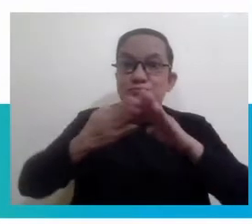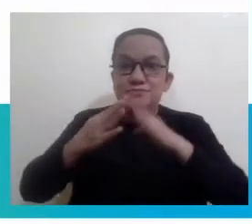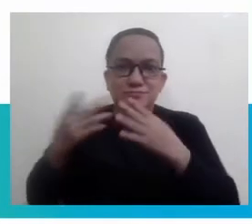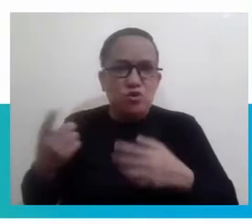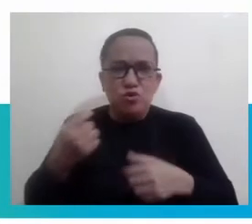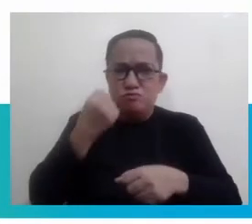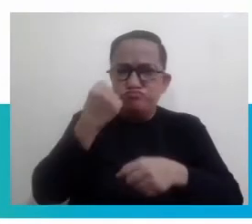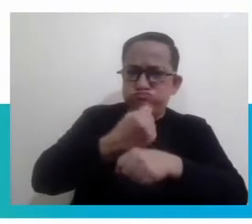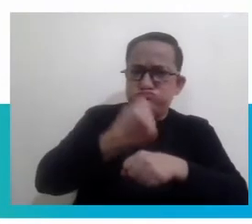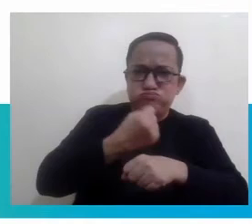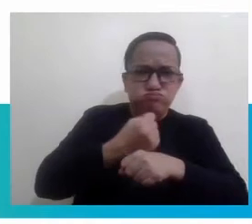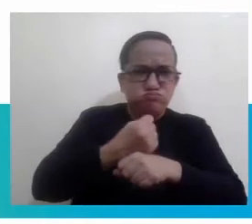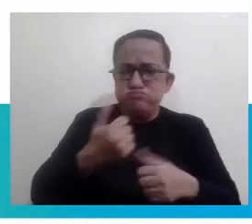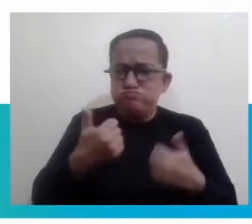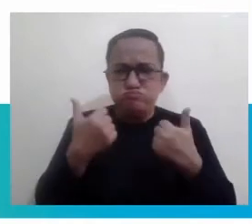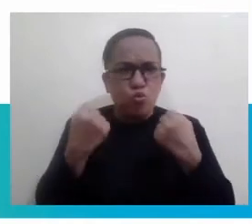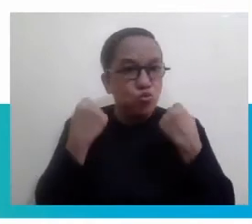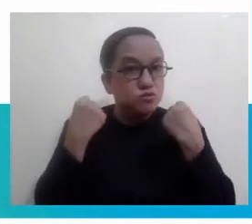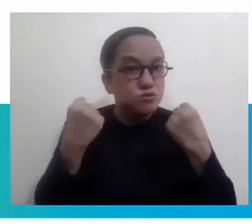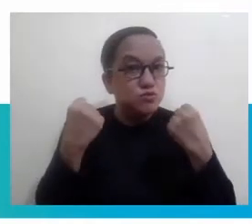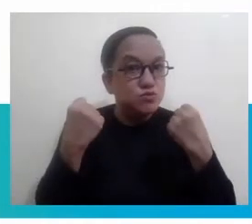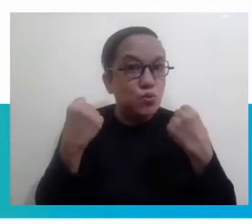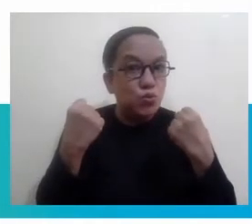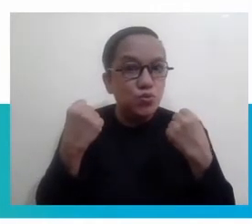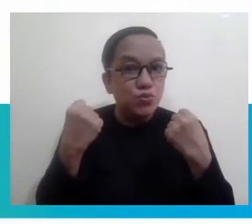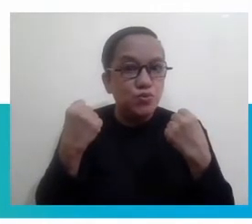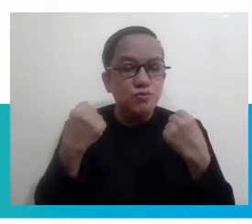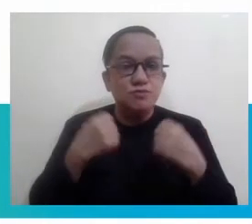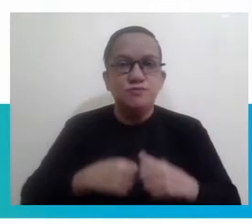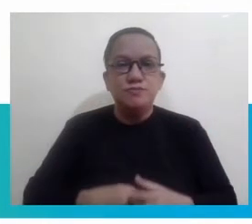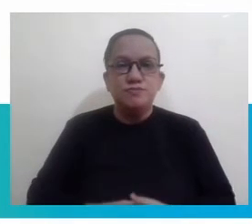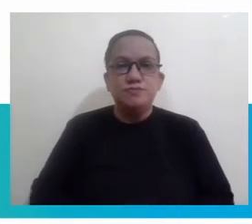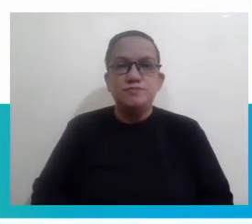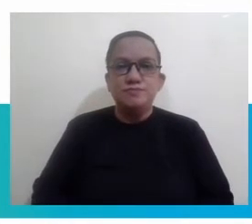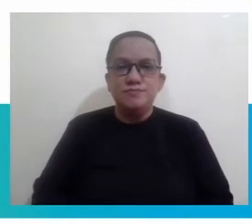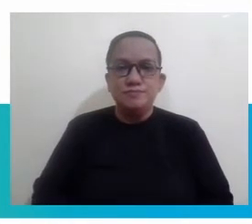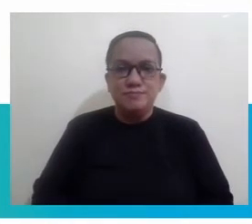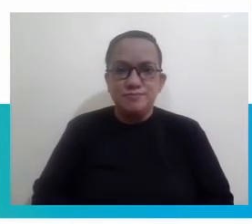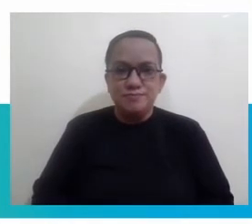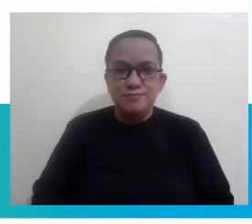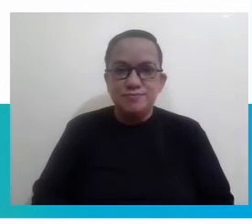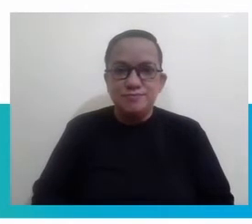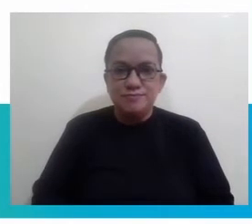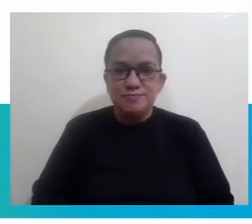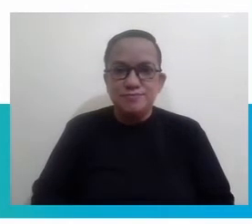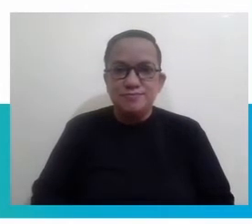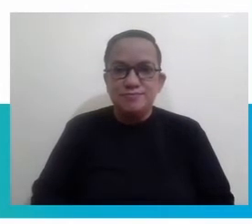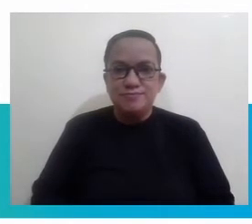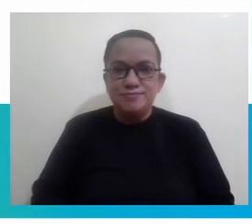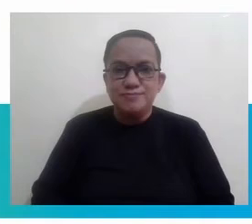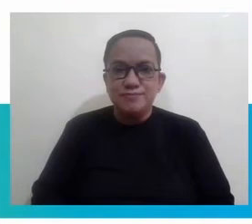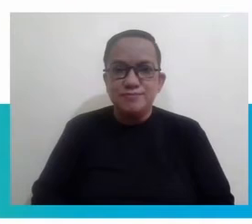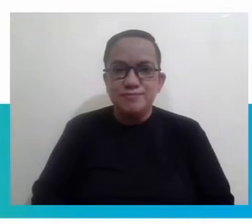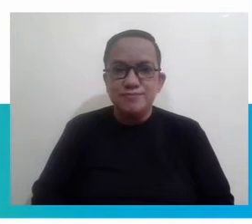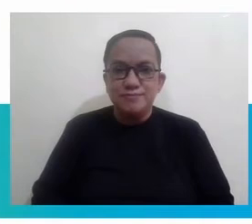Liferetti, for all those insights. I think we should probably transition to the second